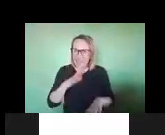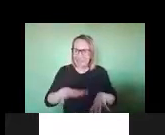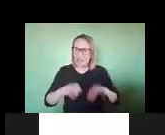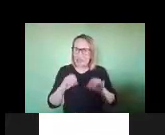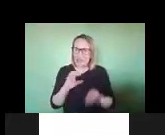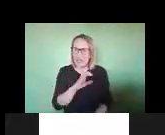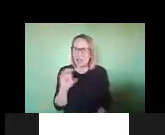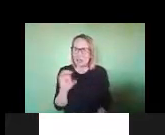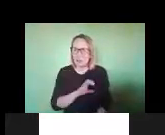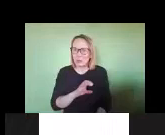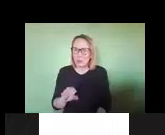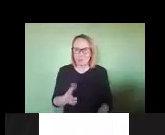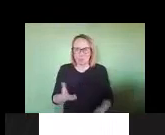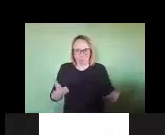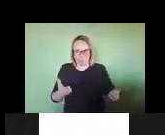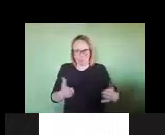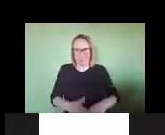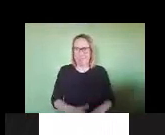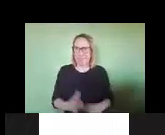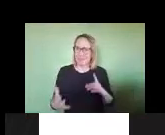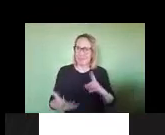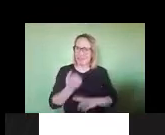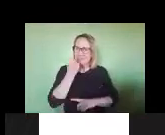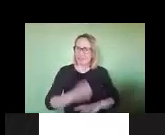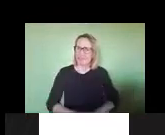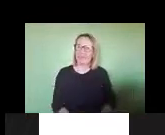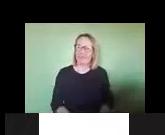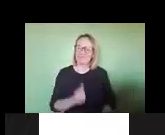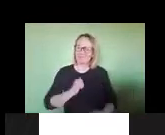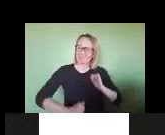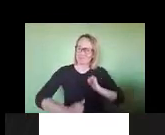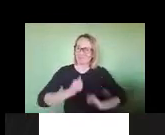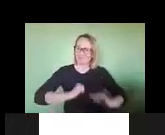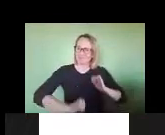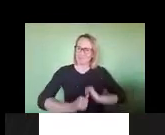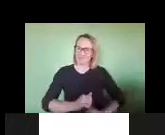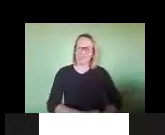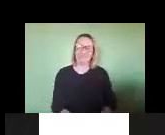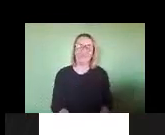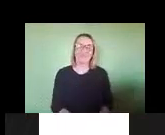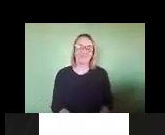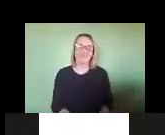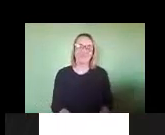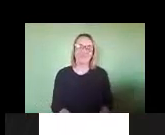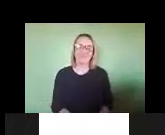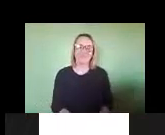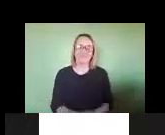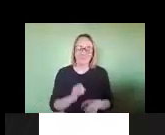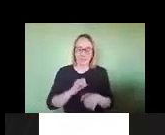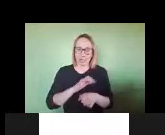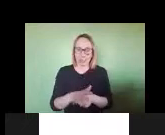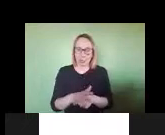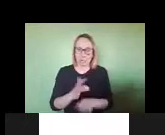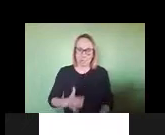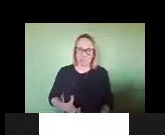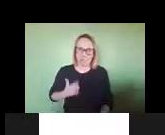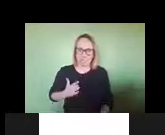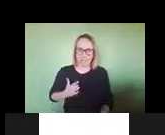hey ho, I've done it and I'm chuffed. And during COVID, I felt that we kind